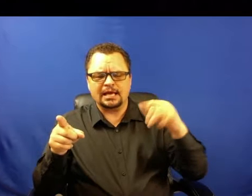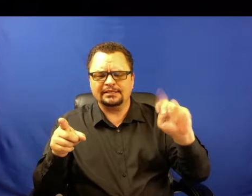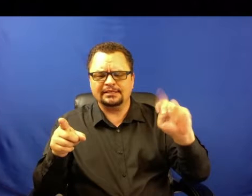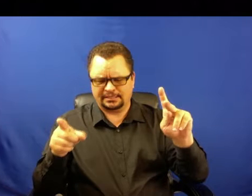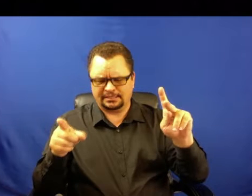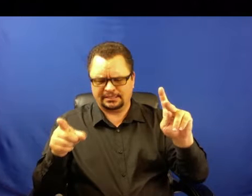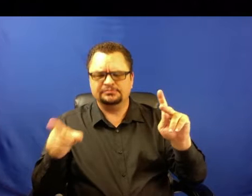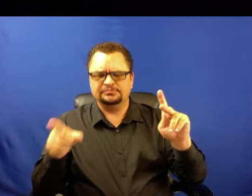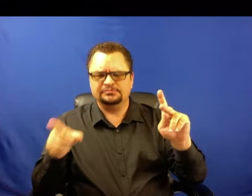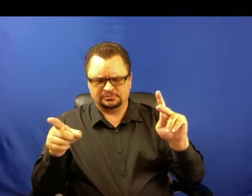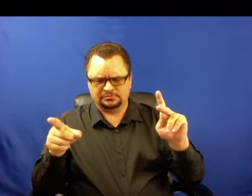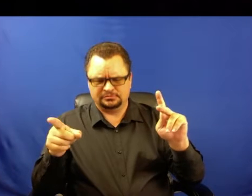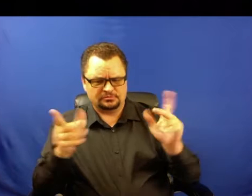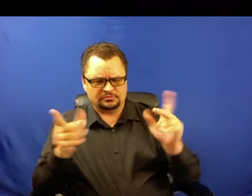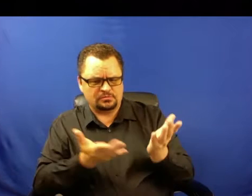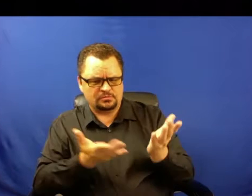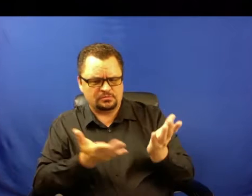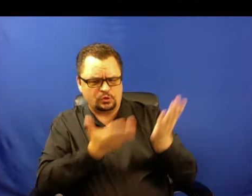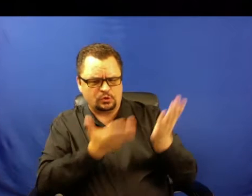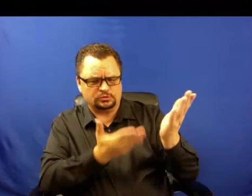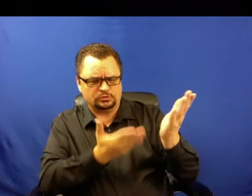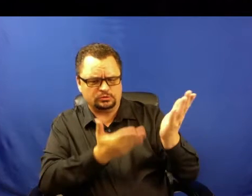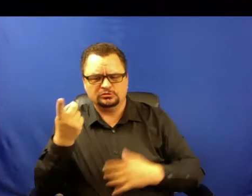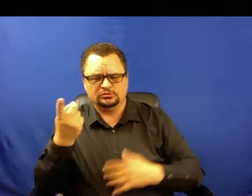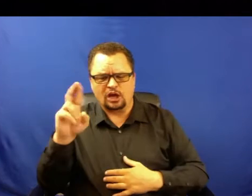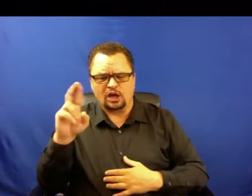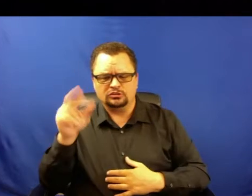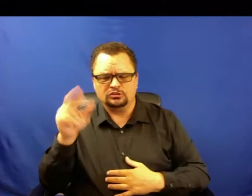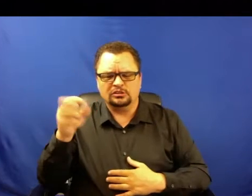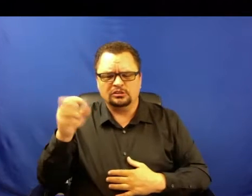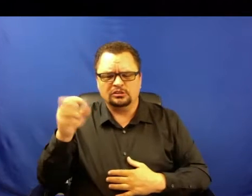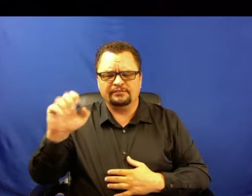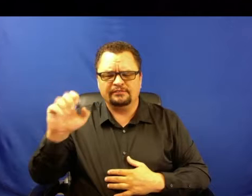and we'll take a vote. All in favor of approving the lease?